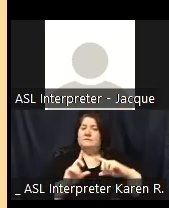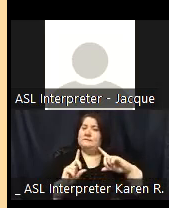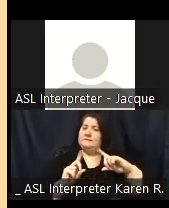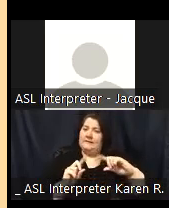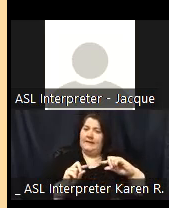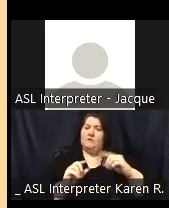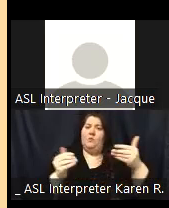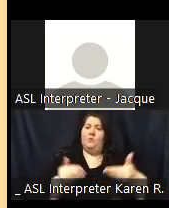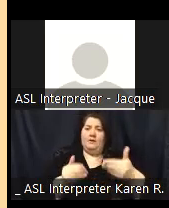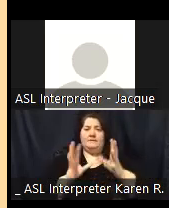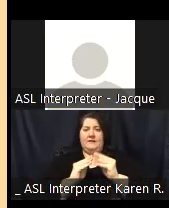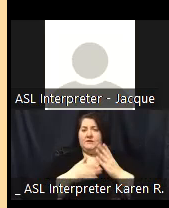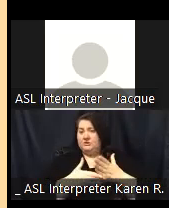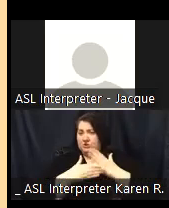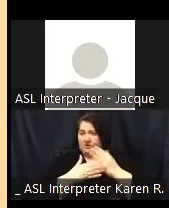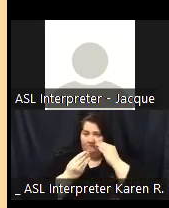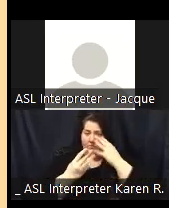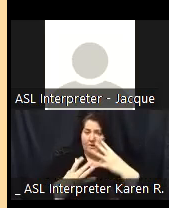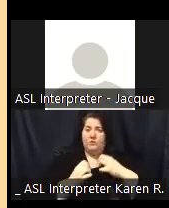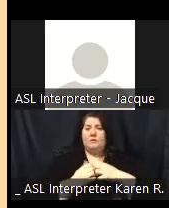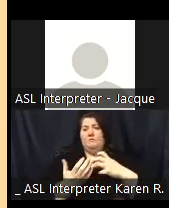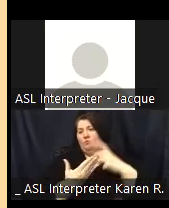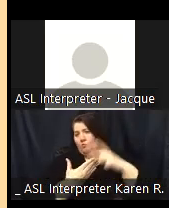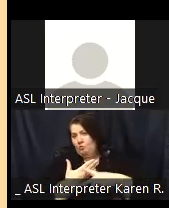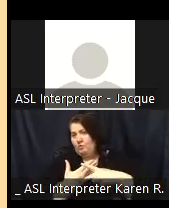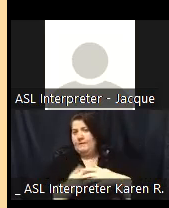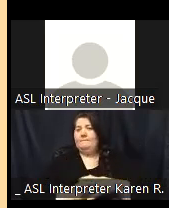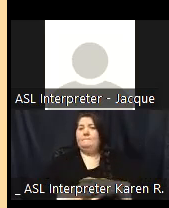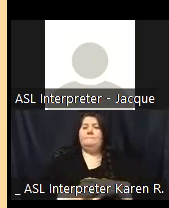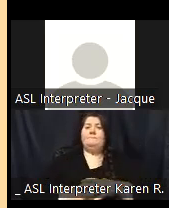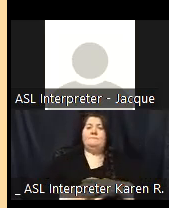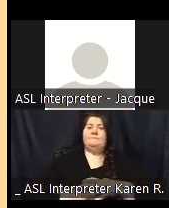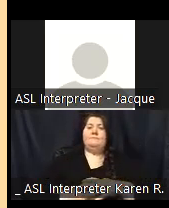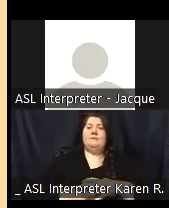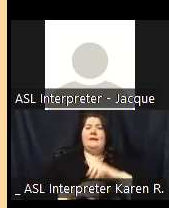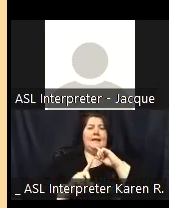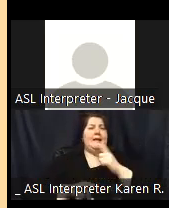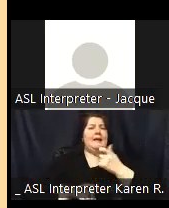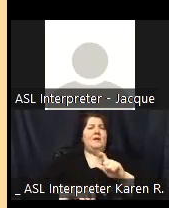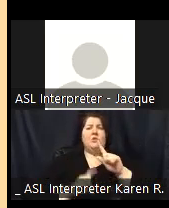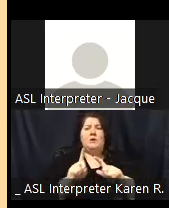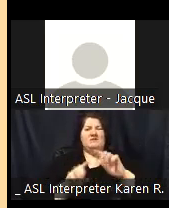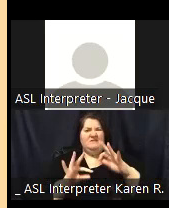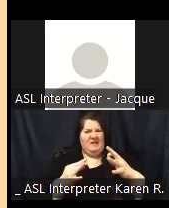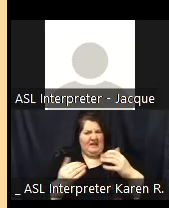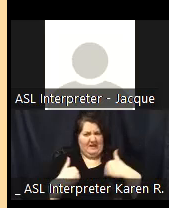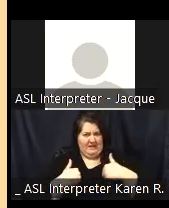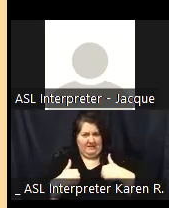session and share information about their programs with families and answer any questions that the family might have.